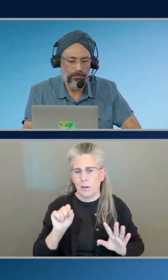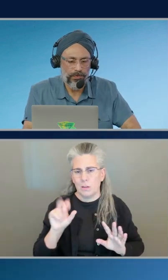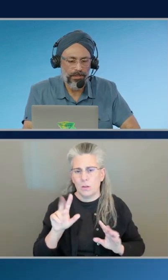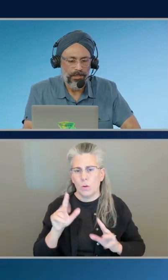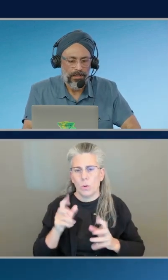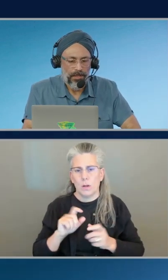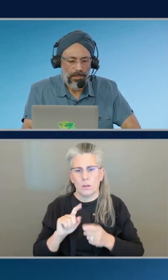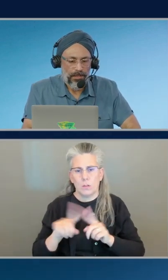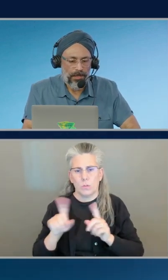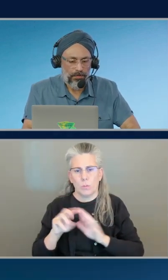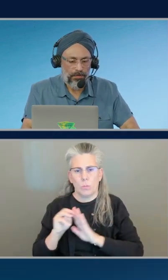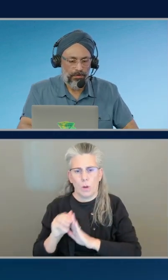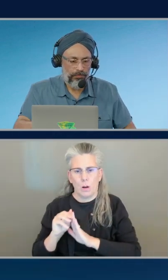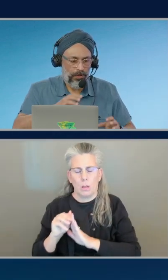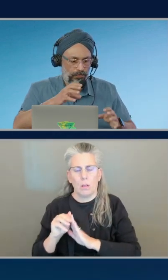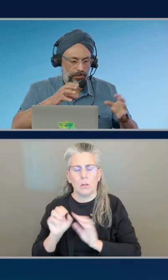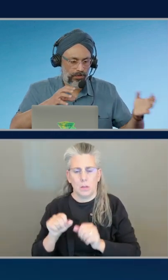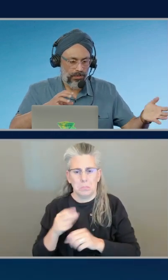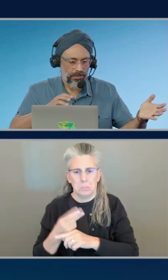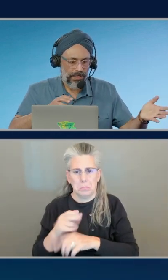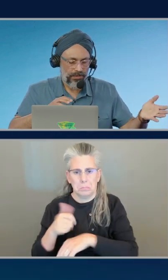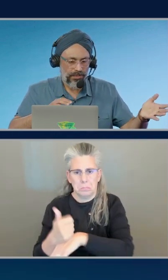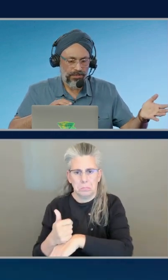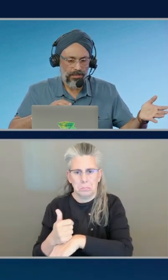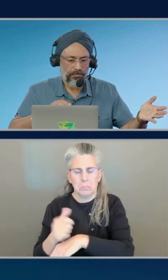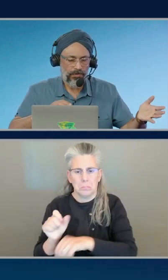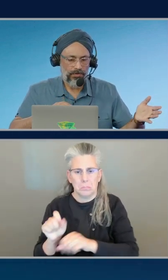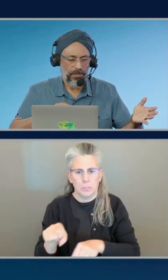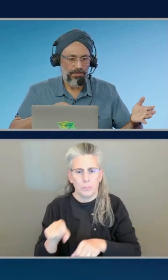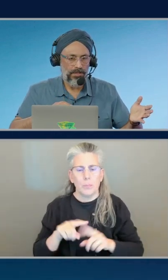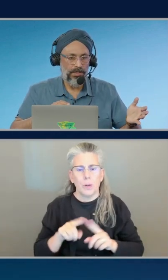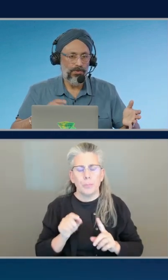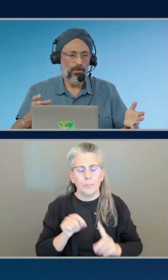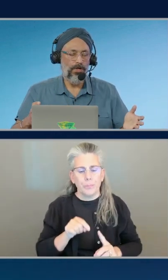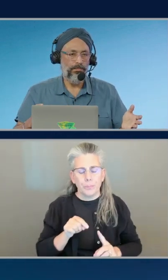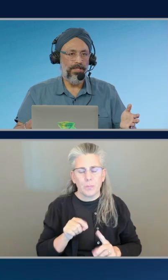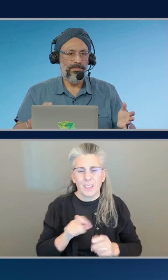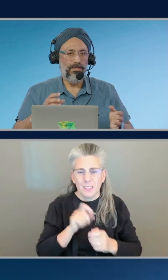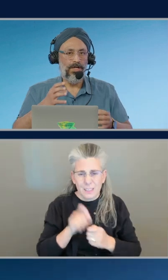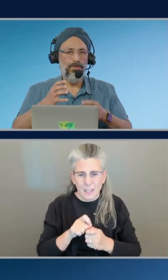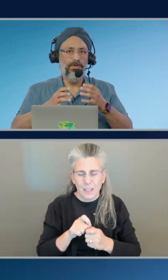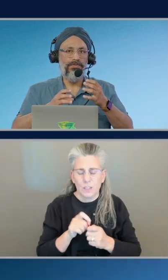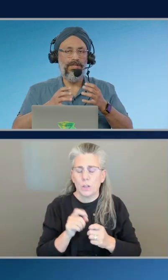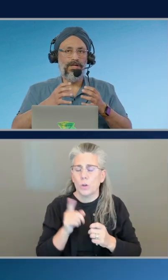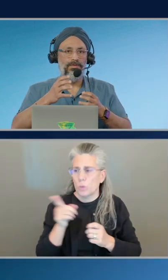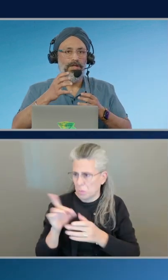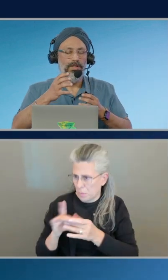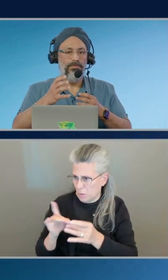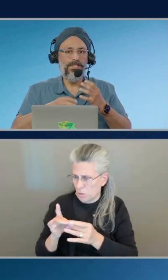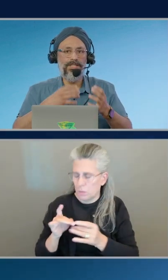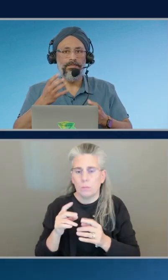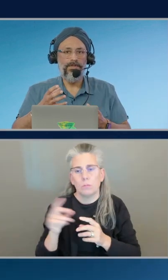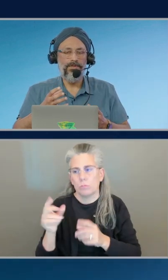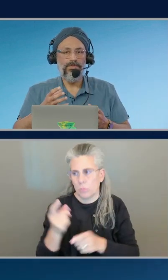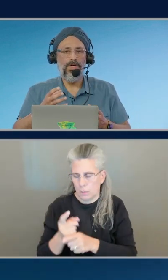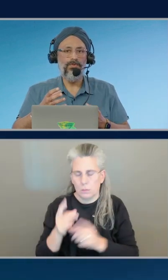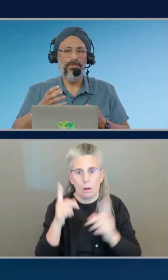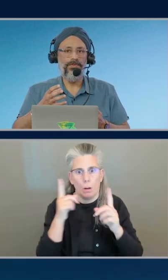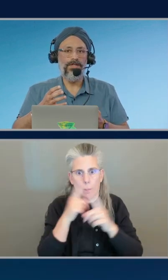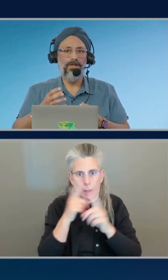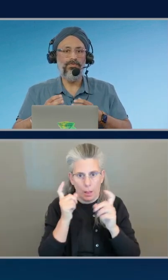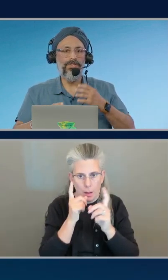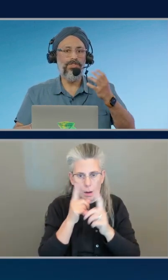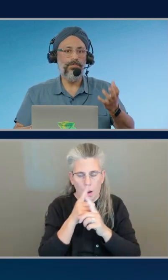that for you, right? Okay. Now, when the engineering which you're mentioning, it is so complex. How do I figure out which adapter to use? How